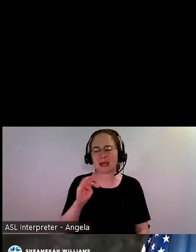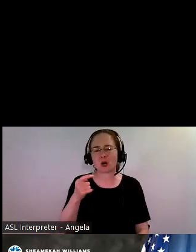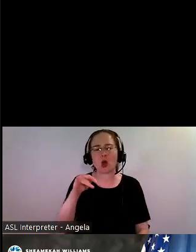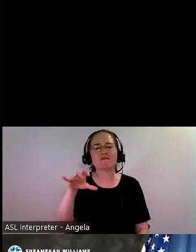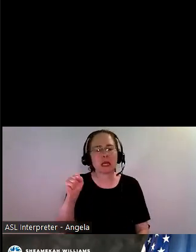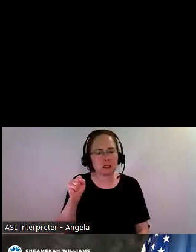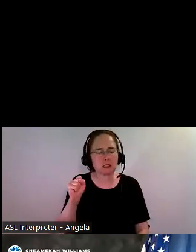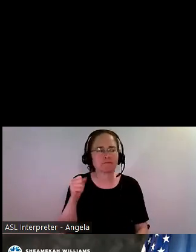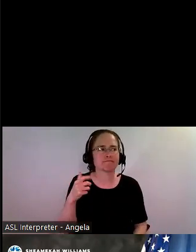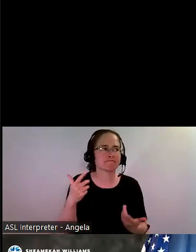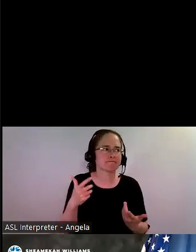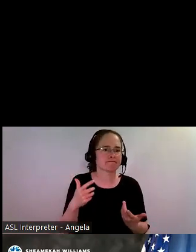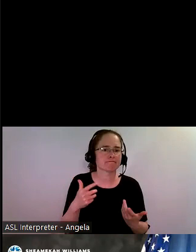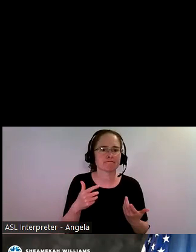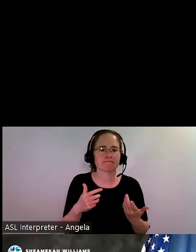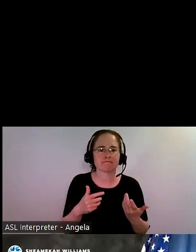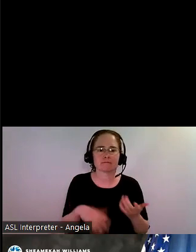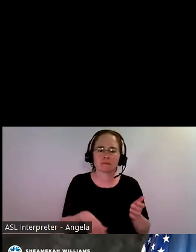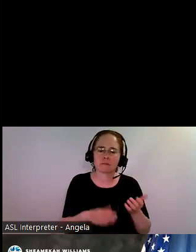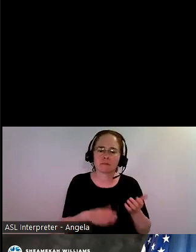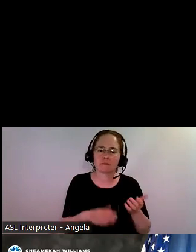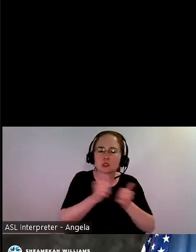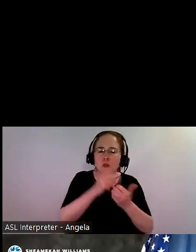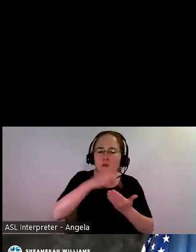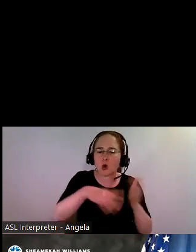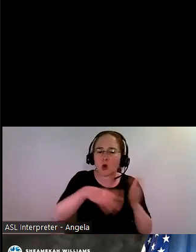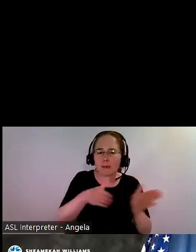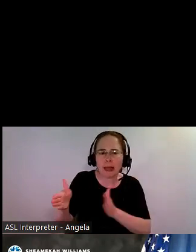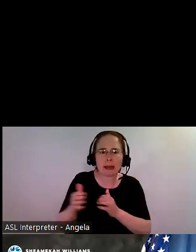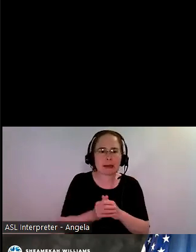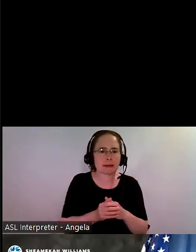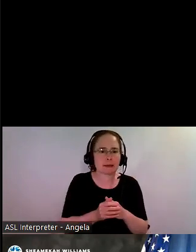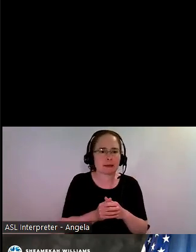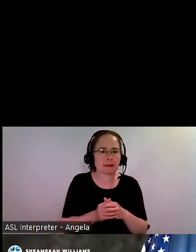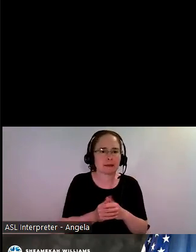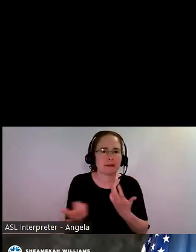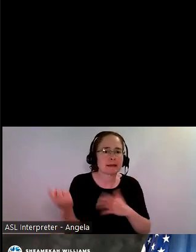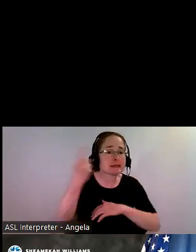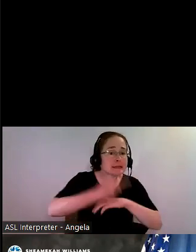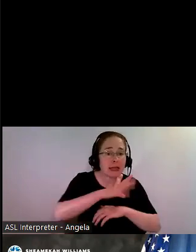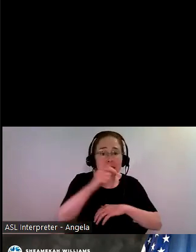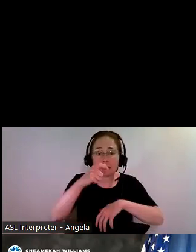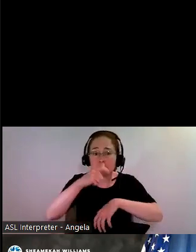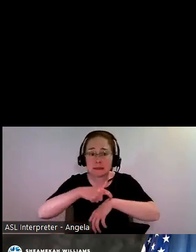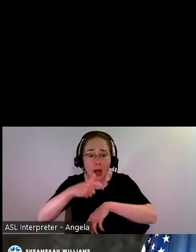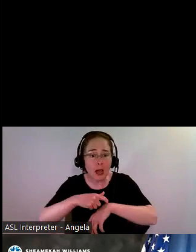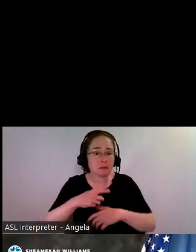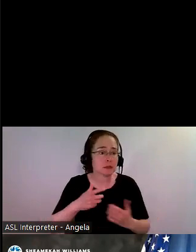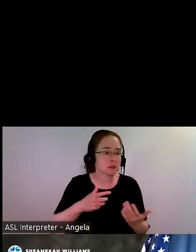combination of assistance with program planning, whether we're talking about staffing, dates and times that are really